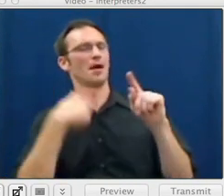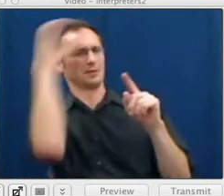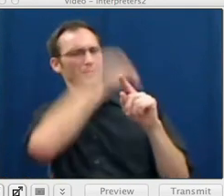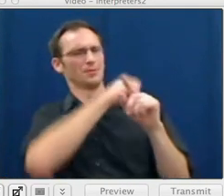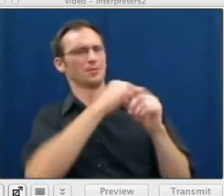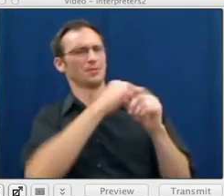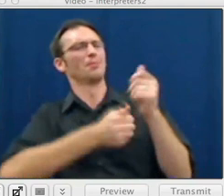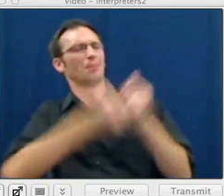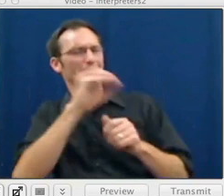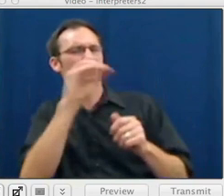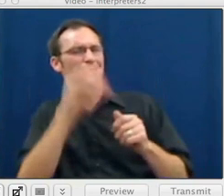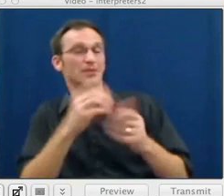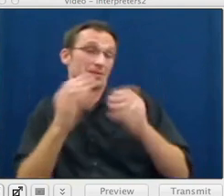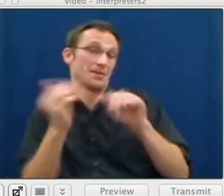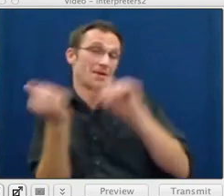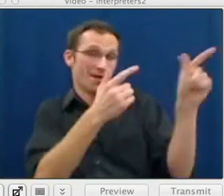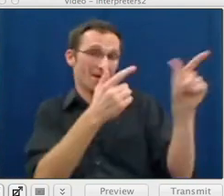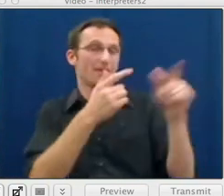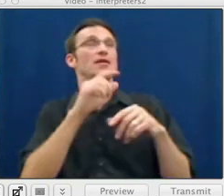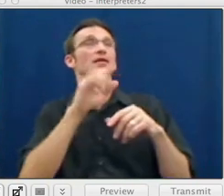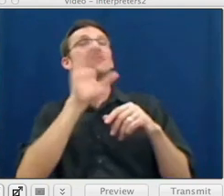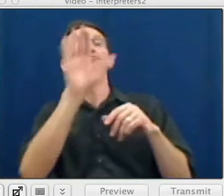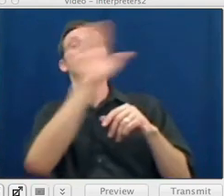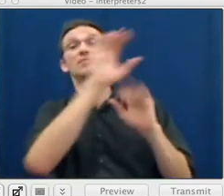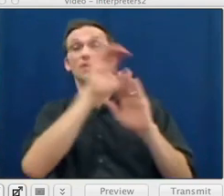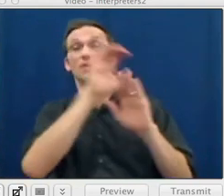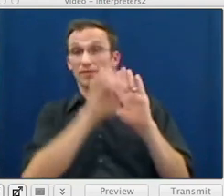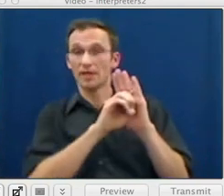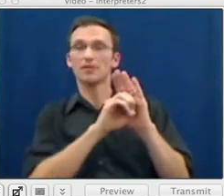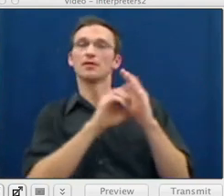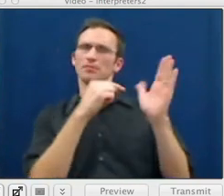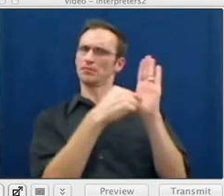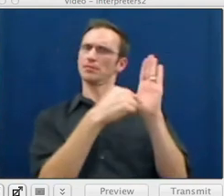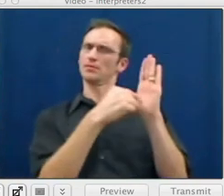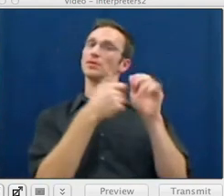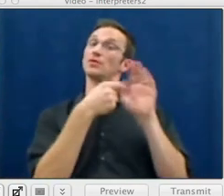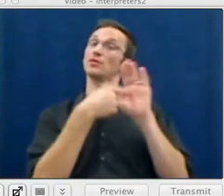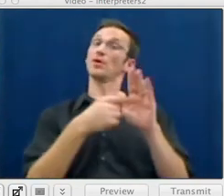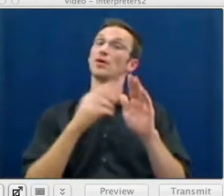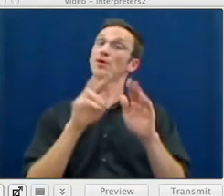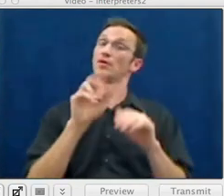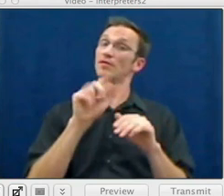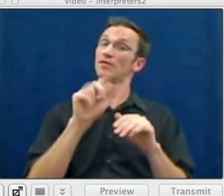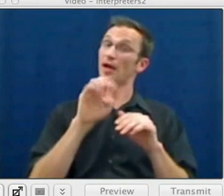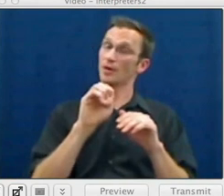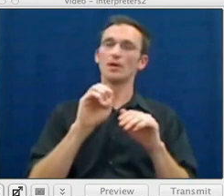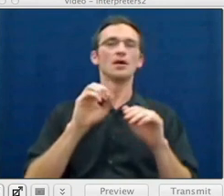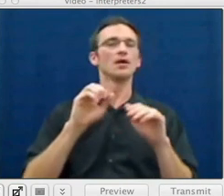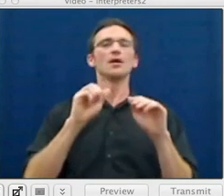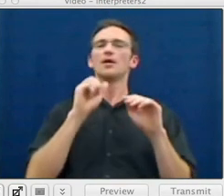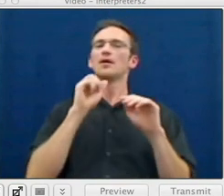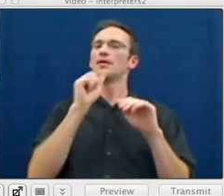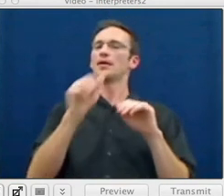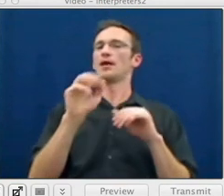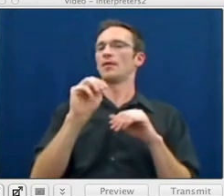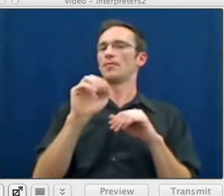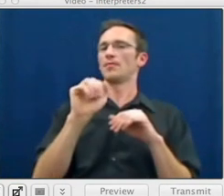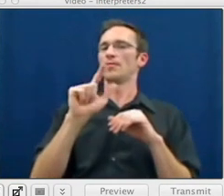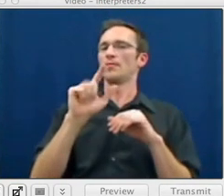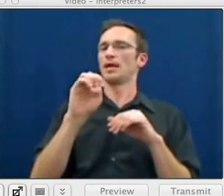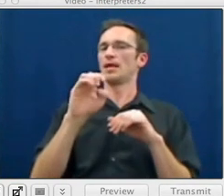most, if not all, have a value of what they call non-maleficence, which is just the same thing as saying do no